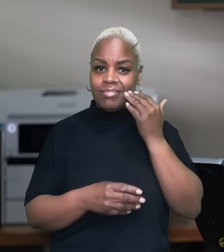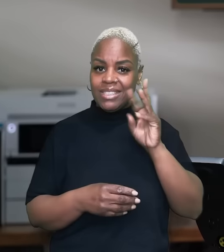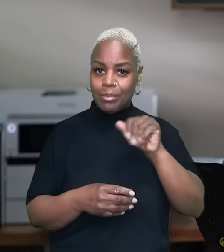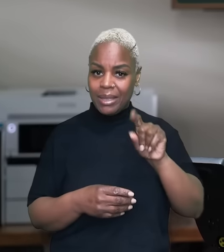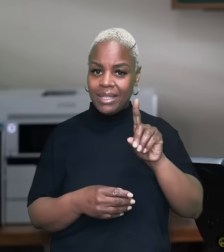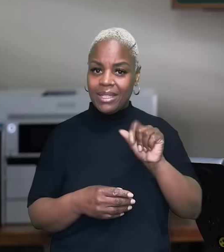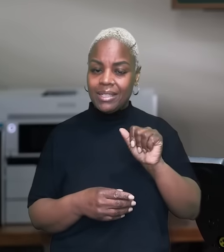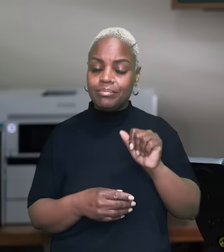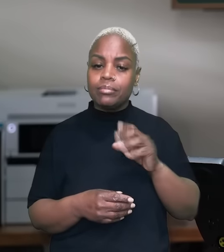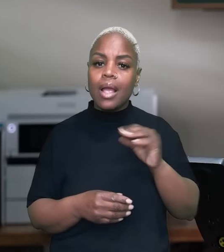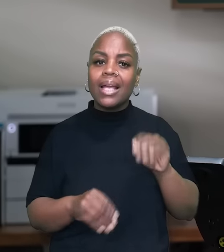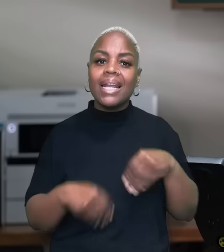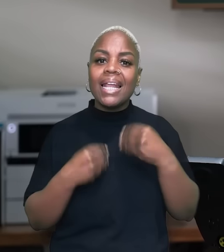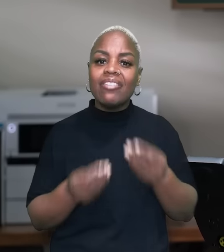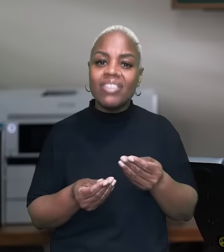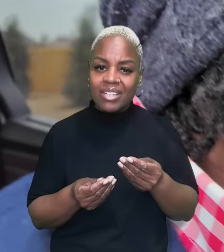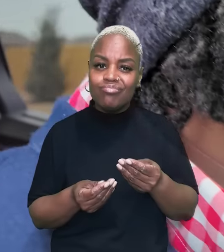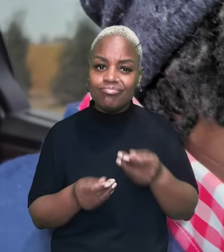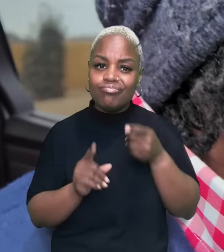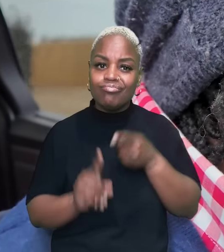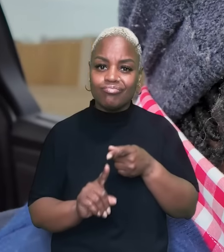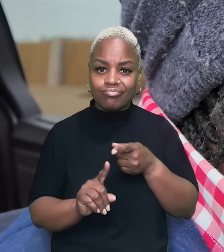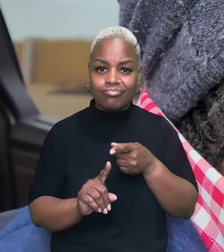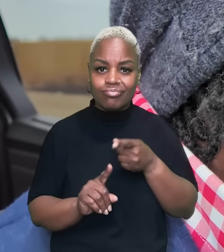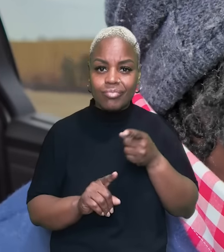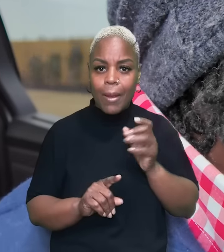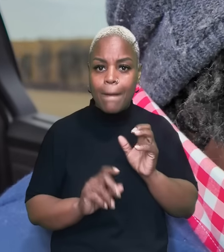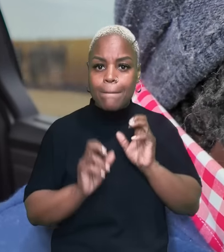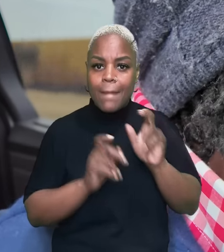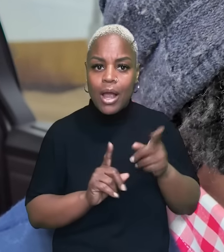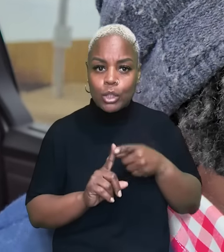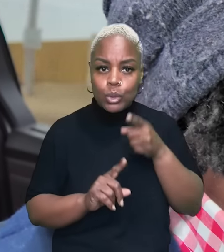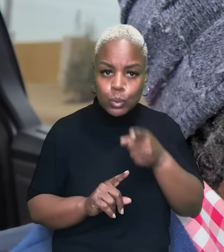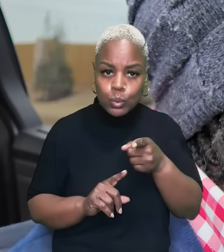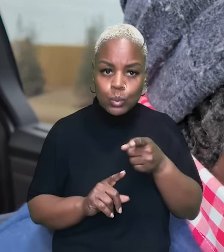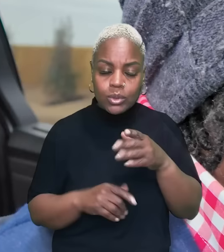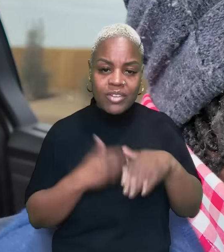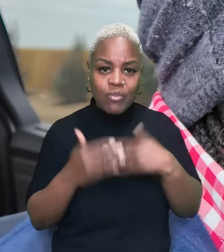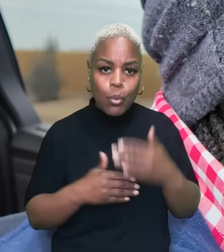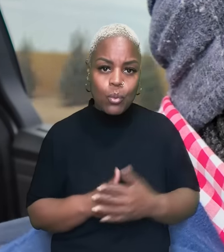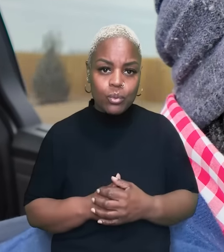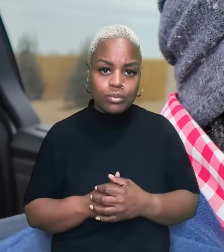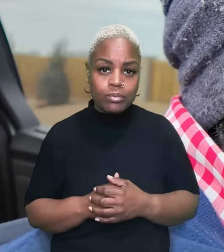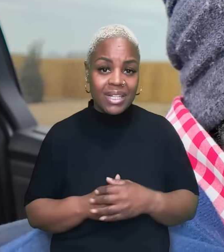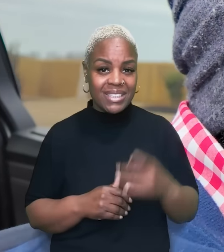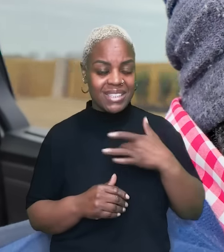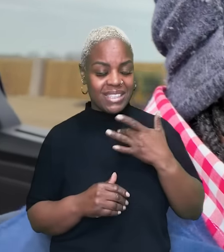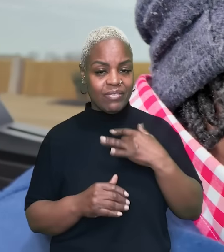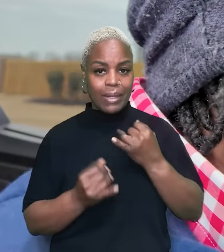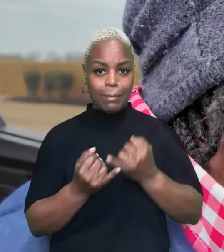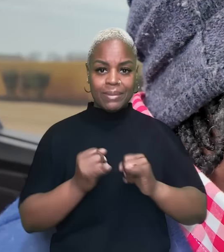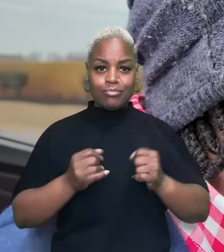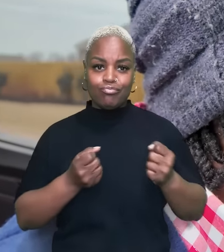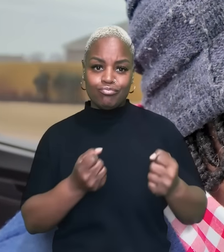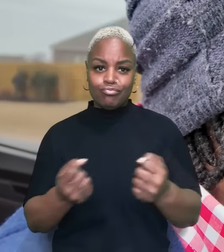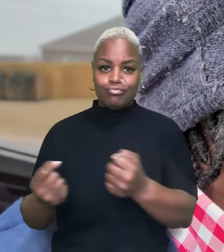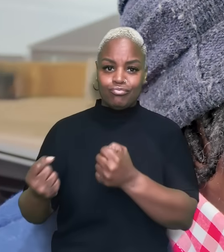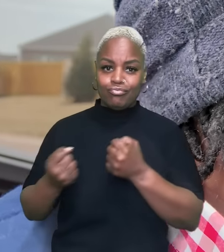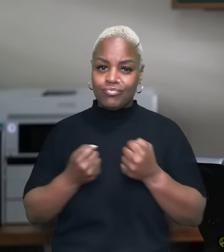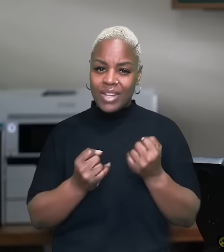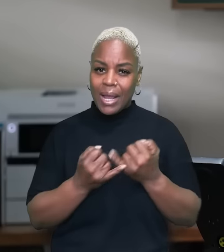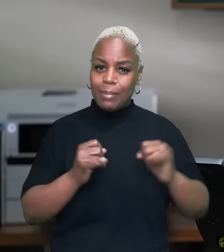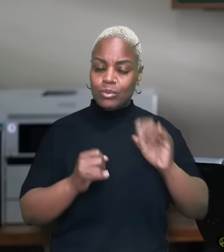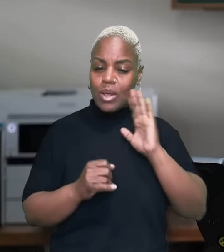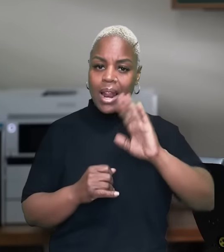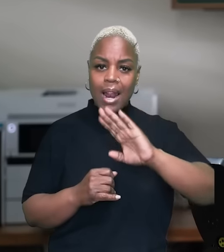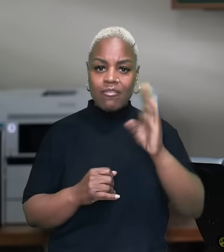disability. And this is giving it back to you tenfold. It adds on that sense of independence, and that's a sense of independence